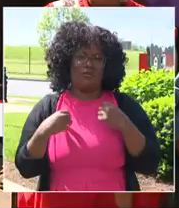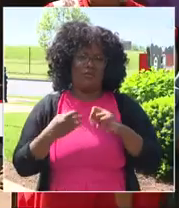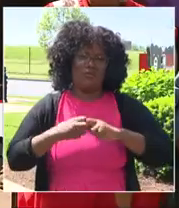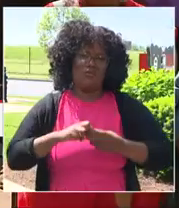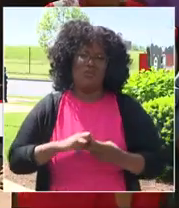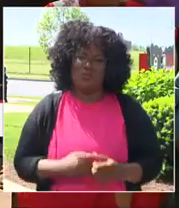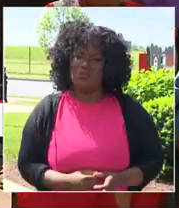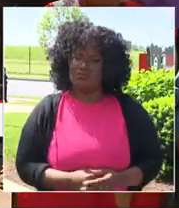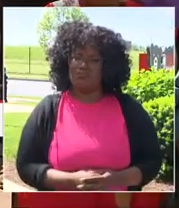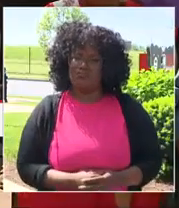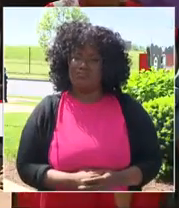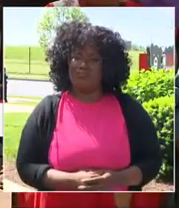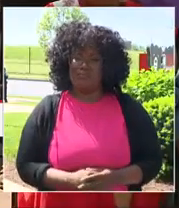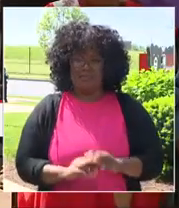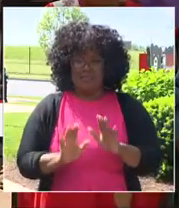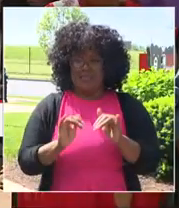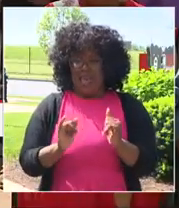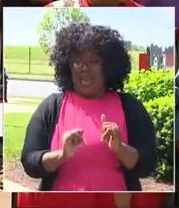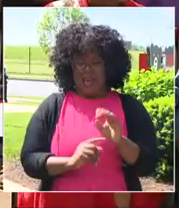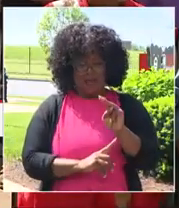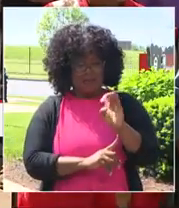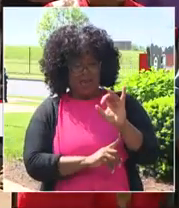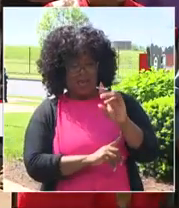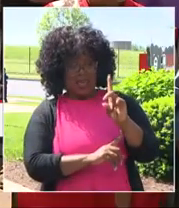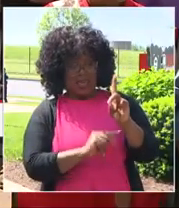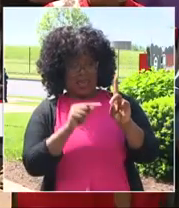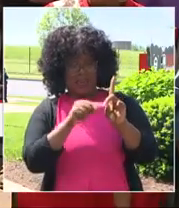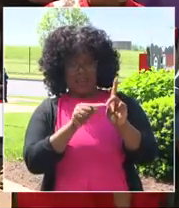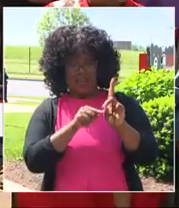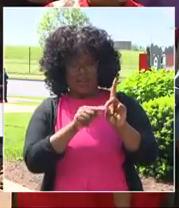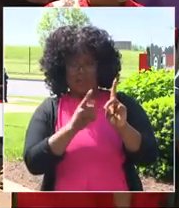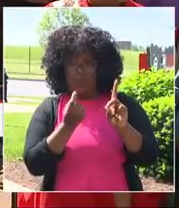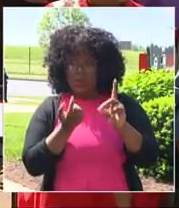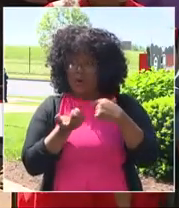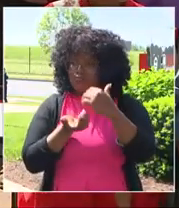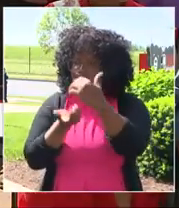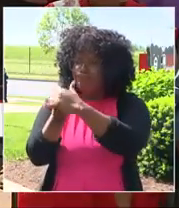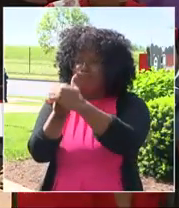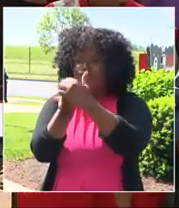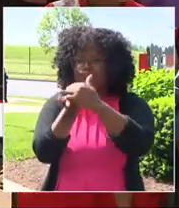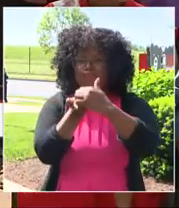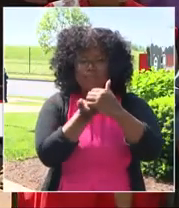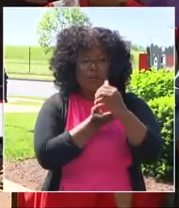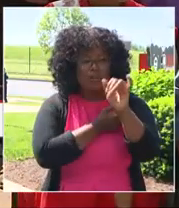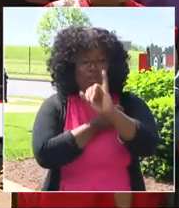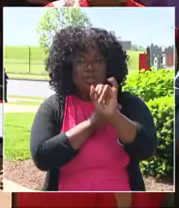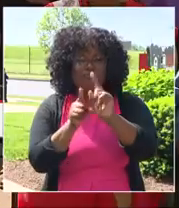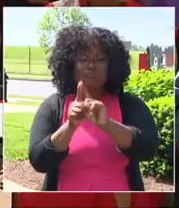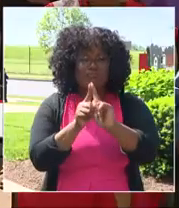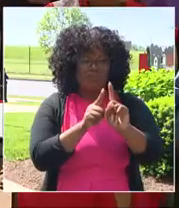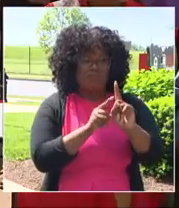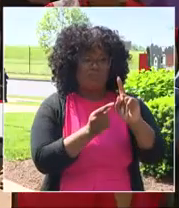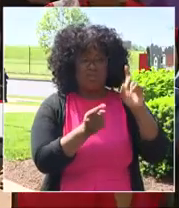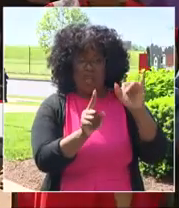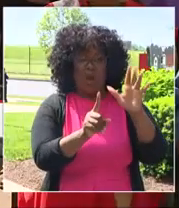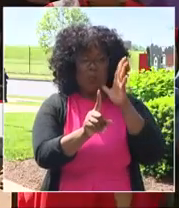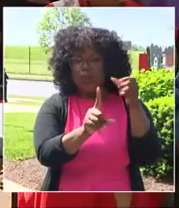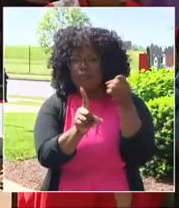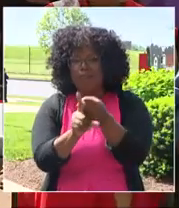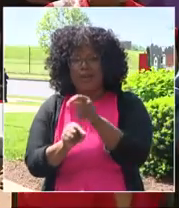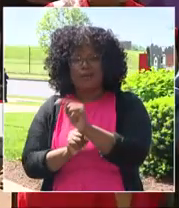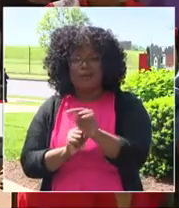role in addition to their private insurance. To be clear, while